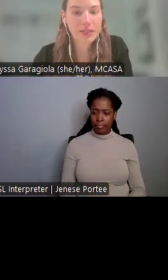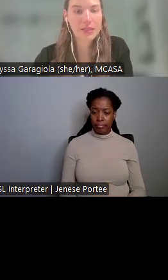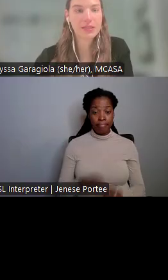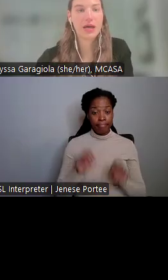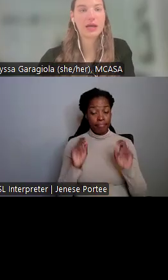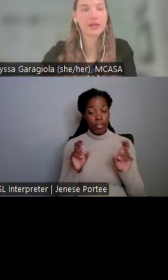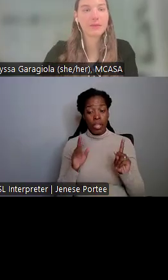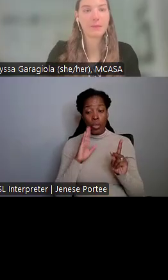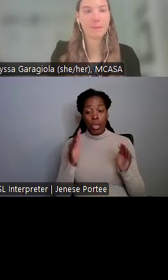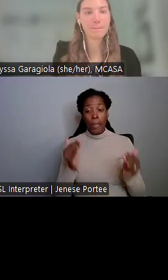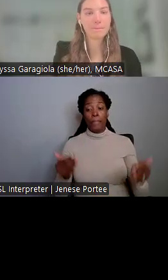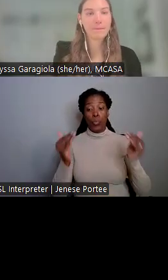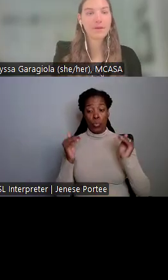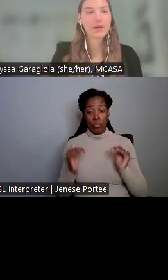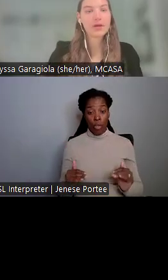to the next slide.